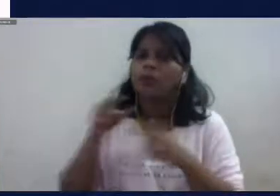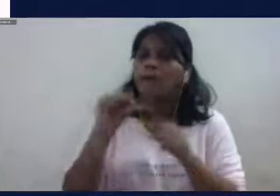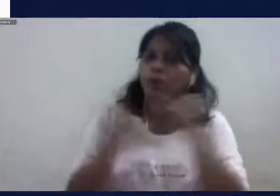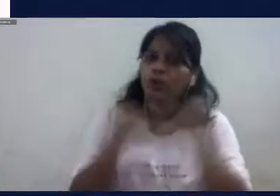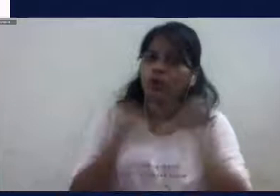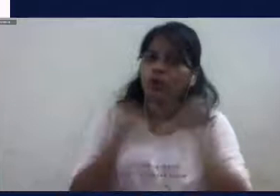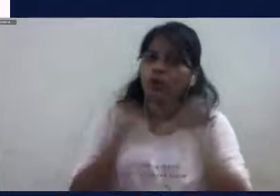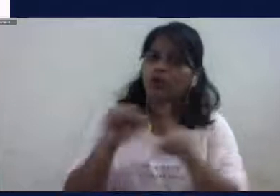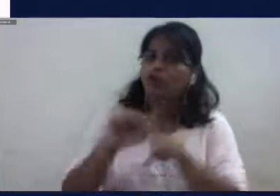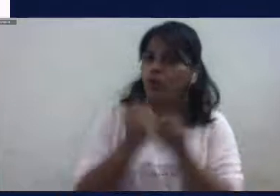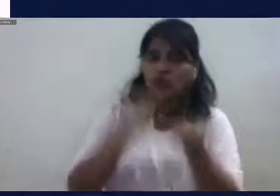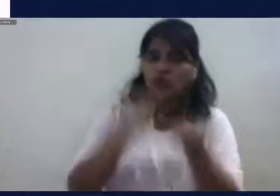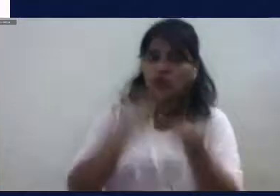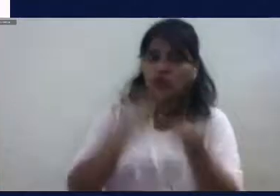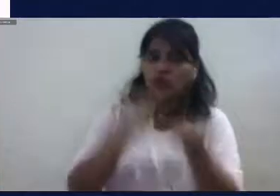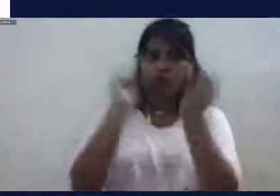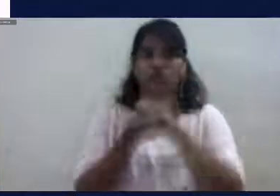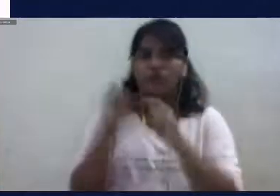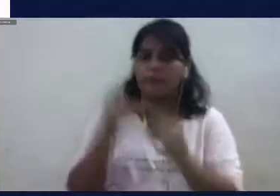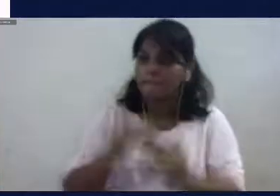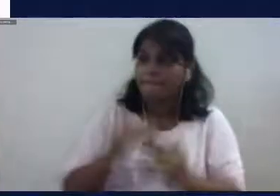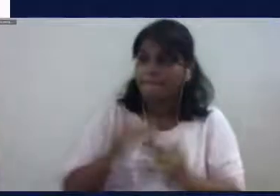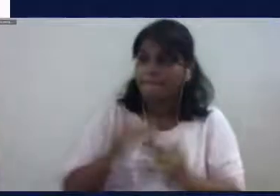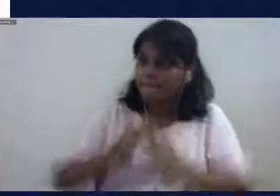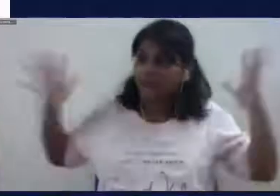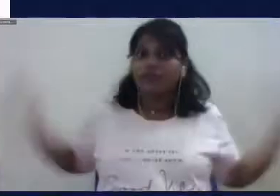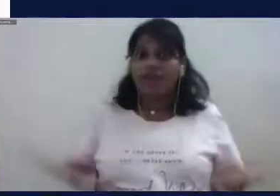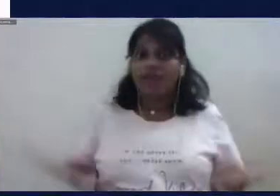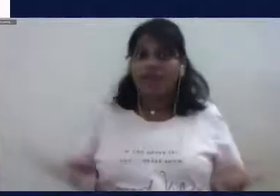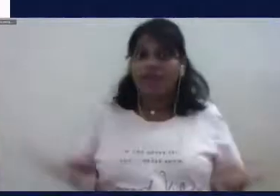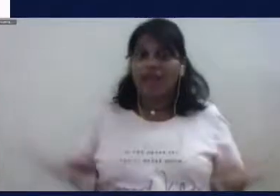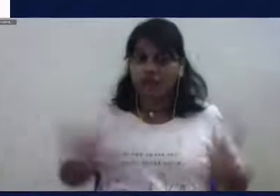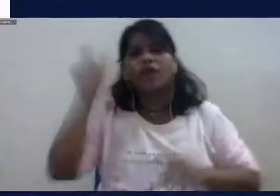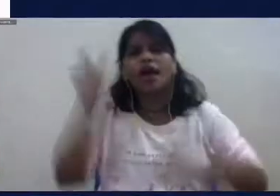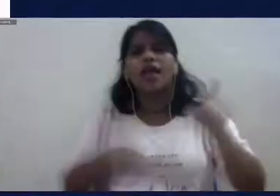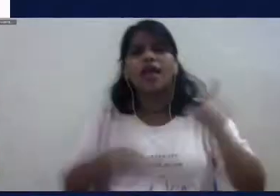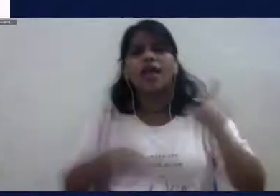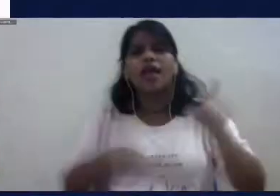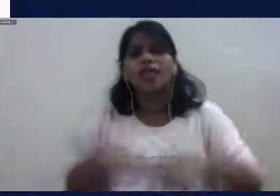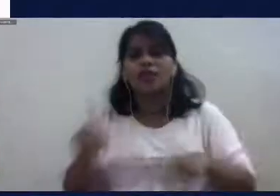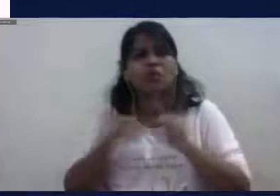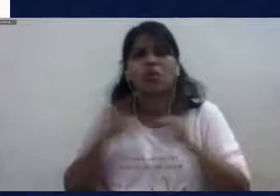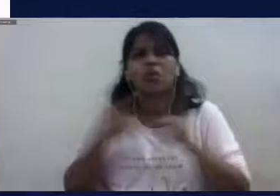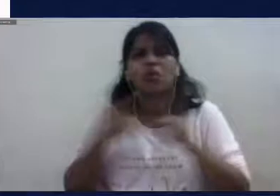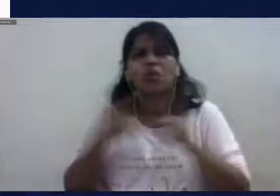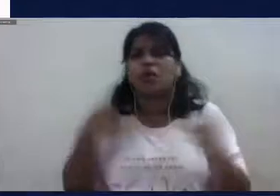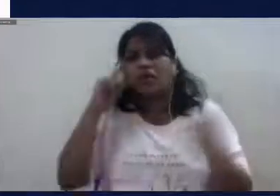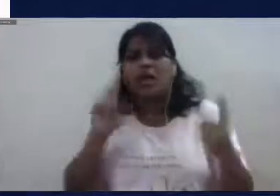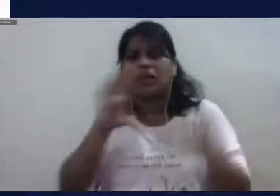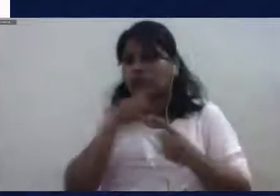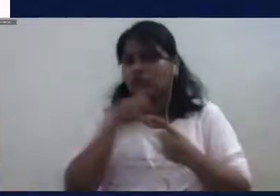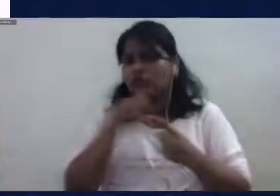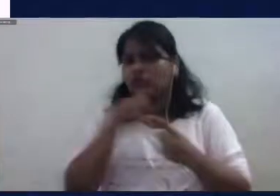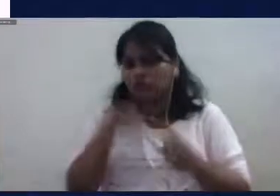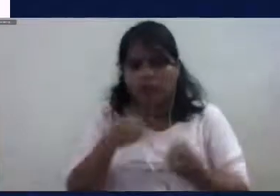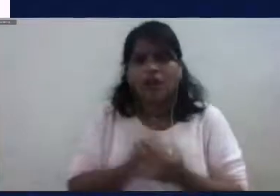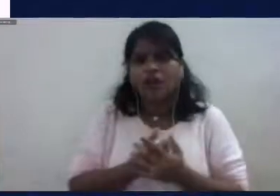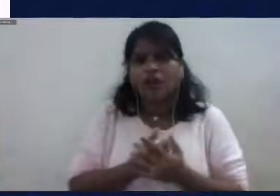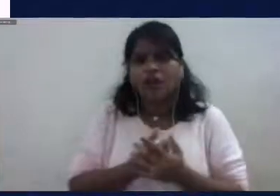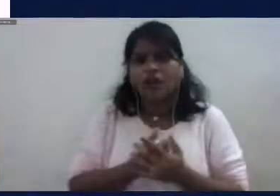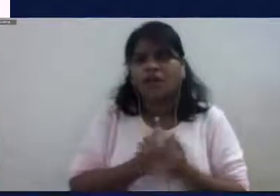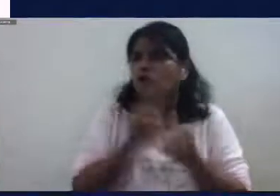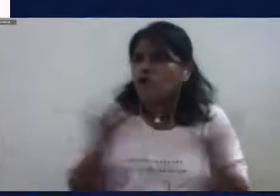social influence that maximizes the efforts of others. And that's one way of looking at it. It's about getting a lot